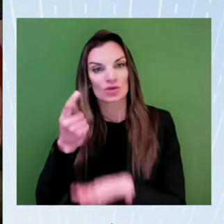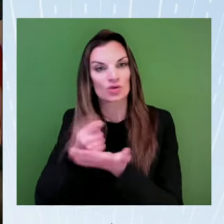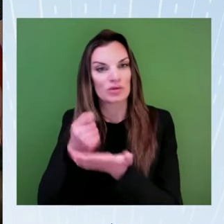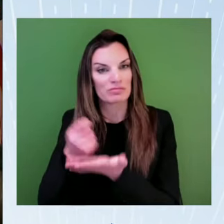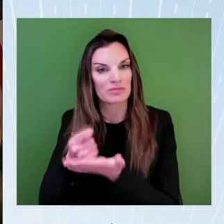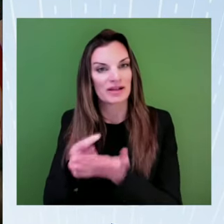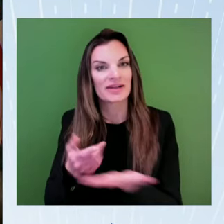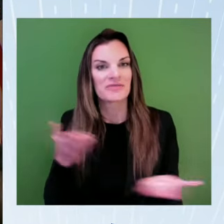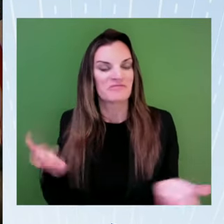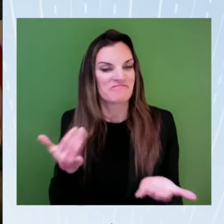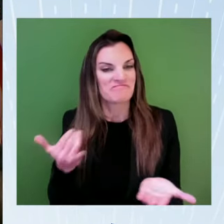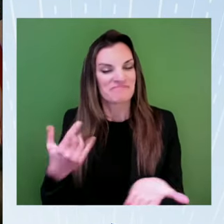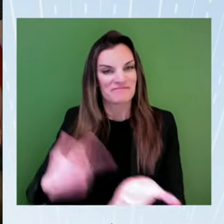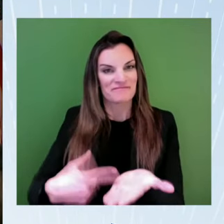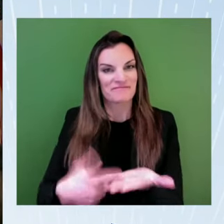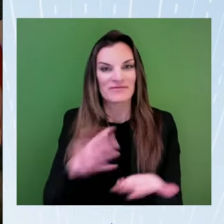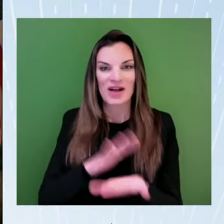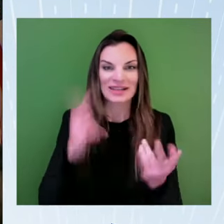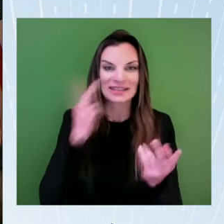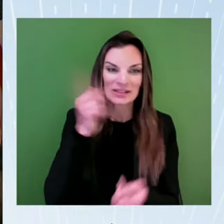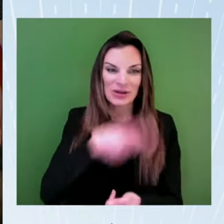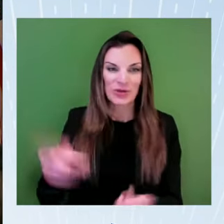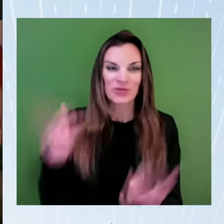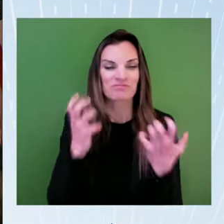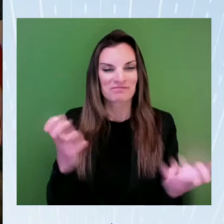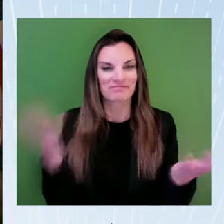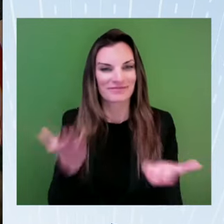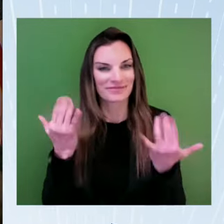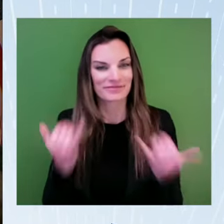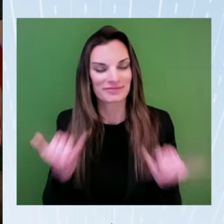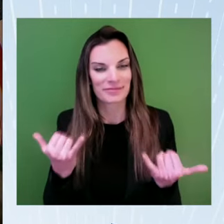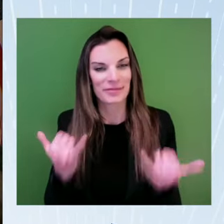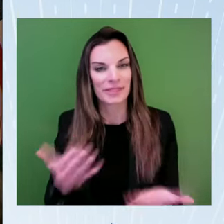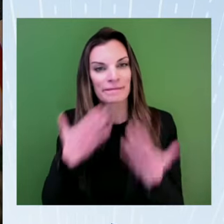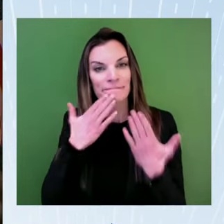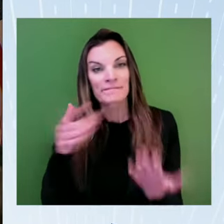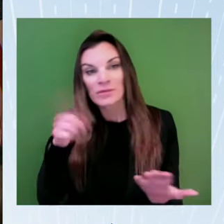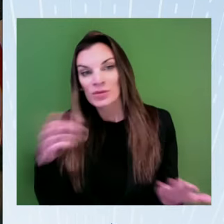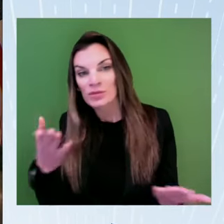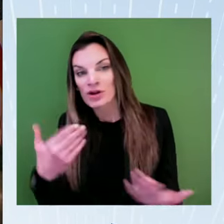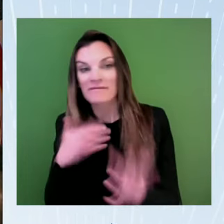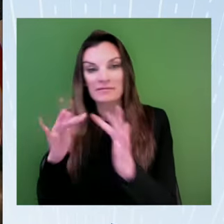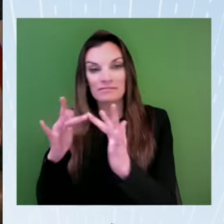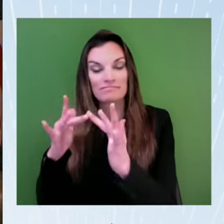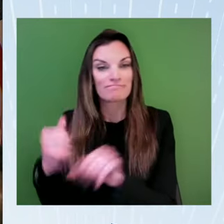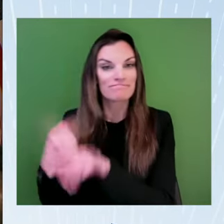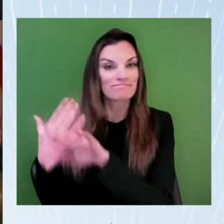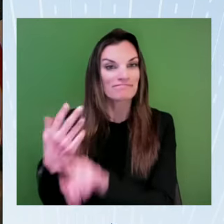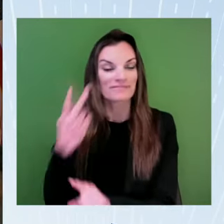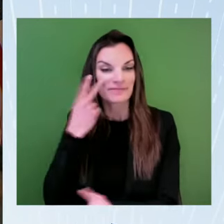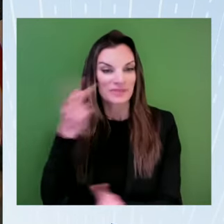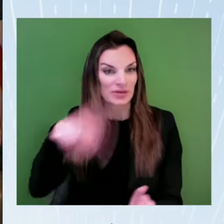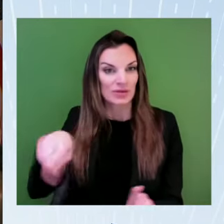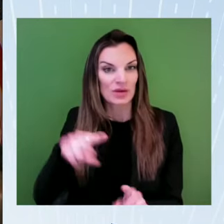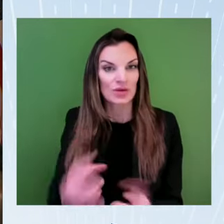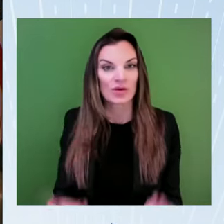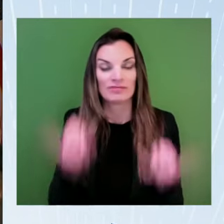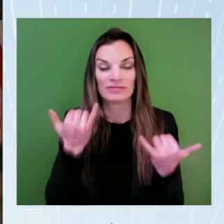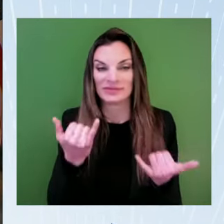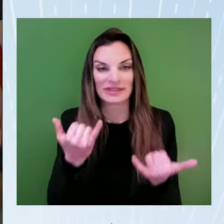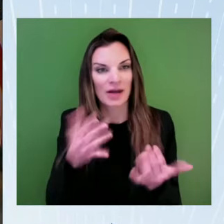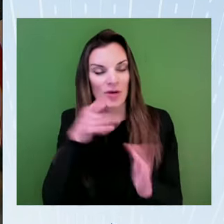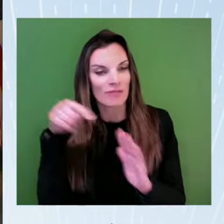many of you here in person, and we're also grateful to those of you tuned in via the live stream. We have a packed agenda for you this morning,